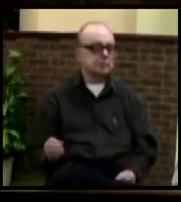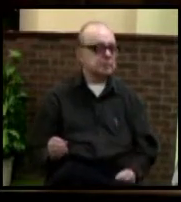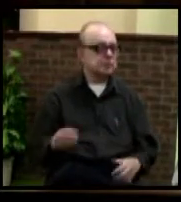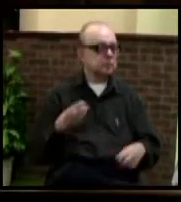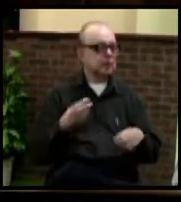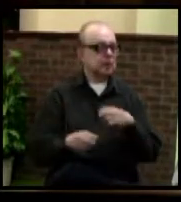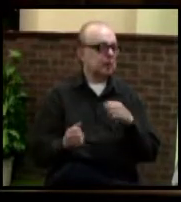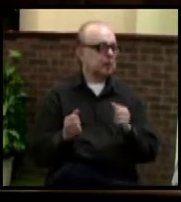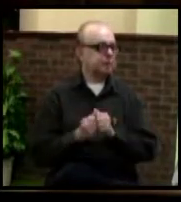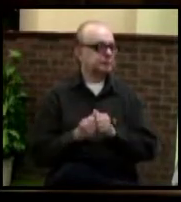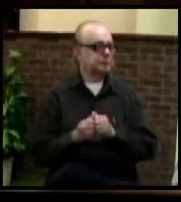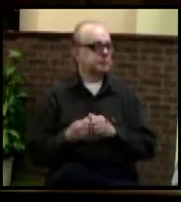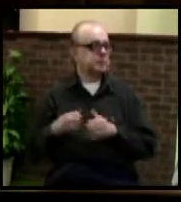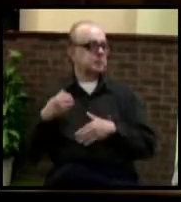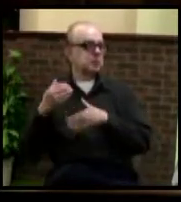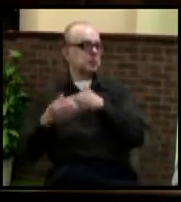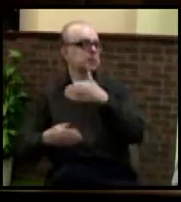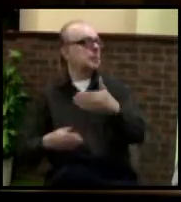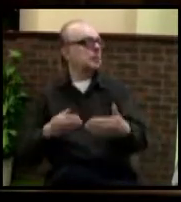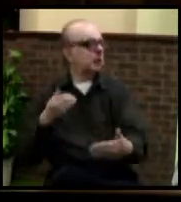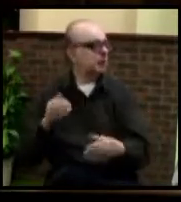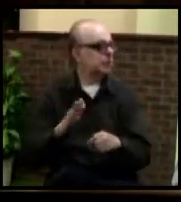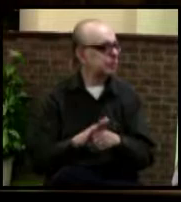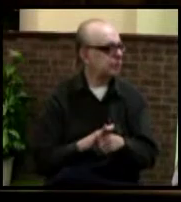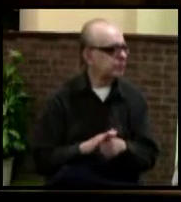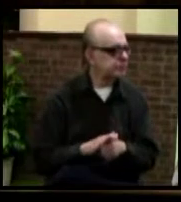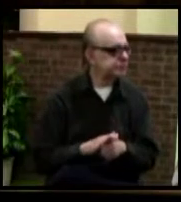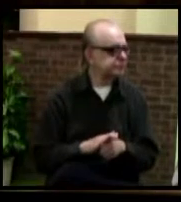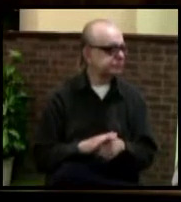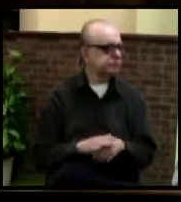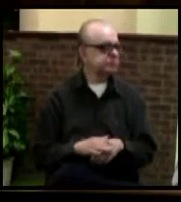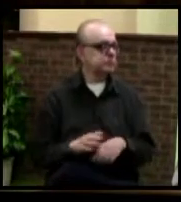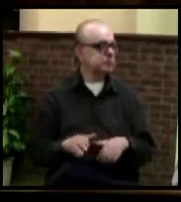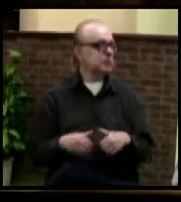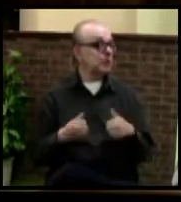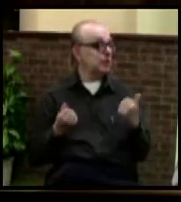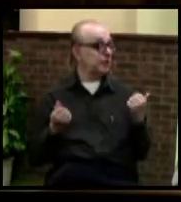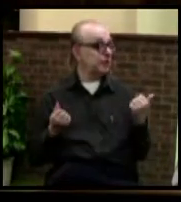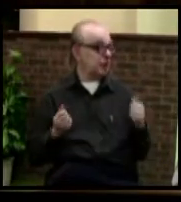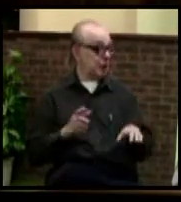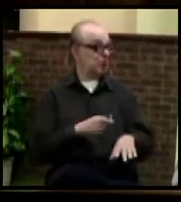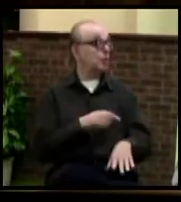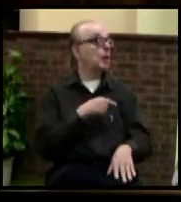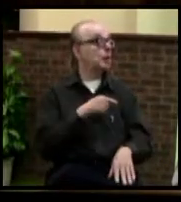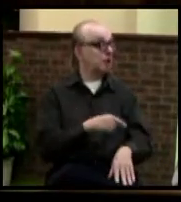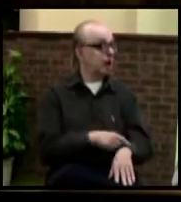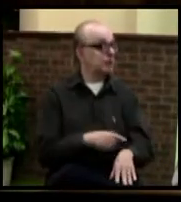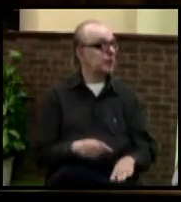And there's issues with generational stress. We're living longer.